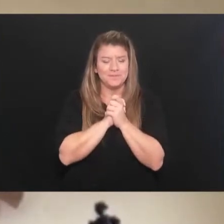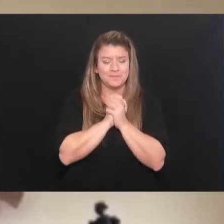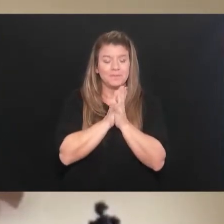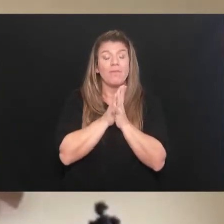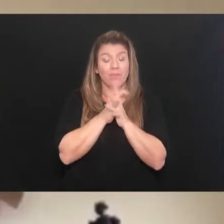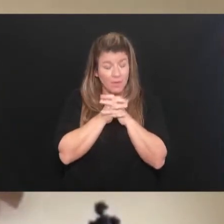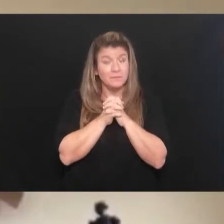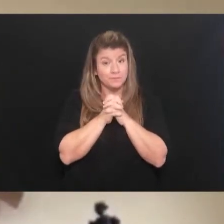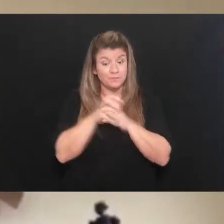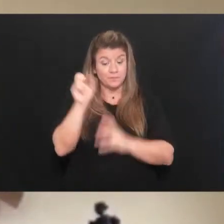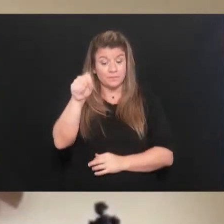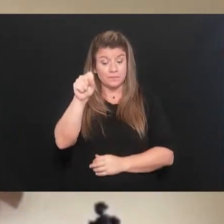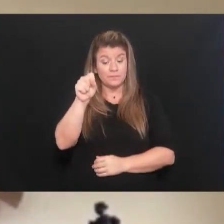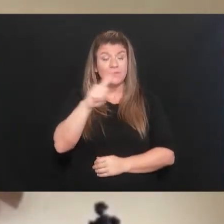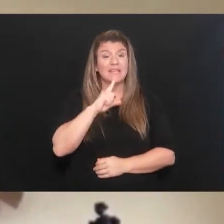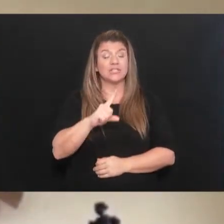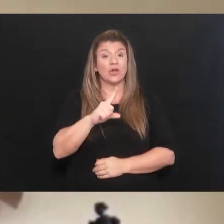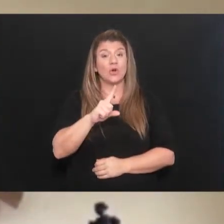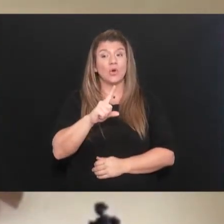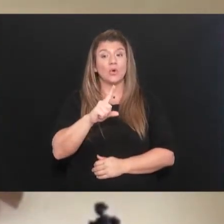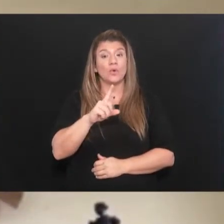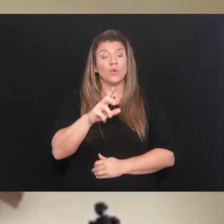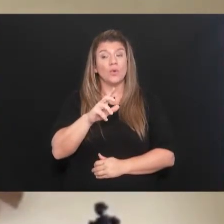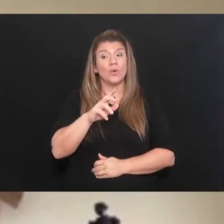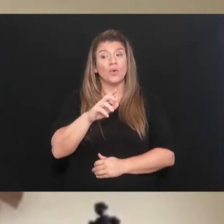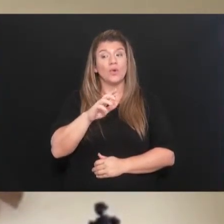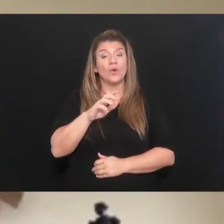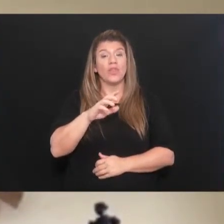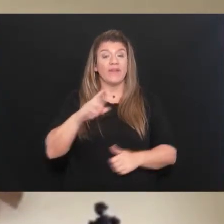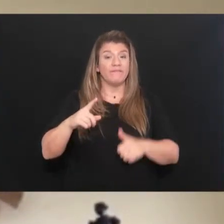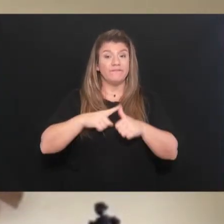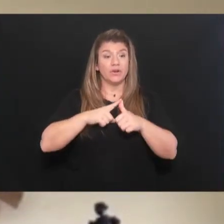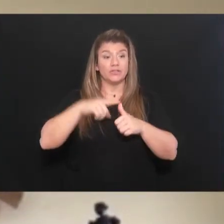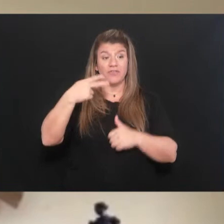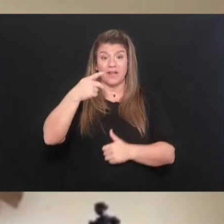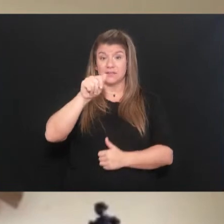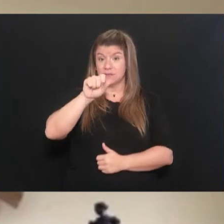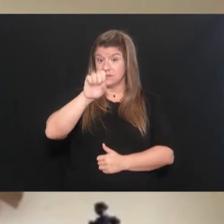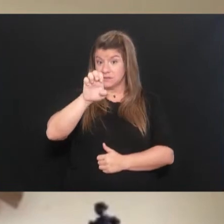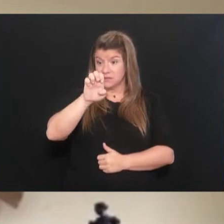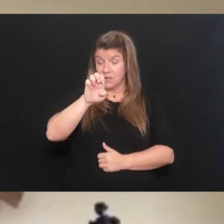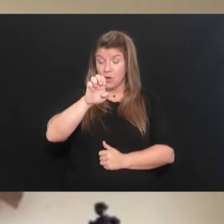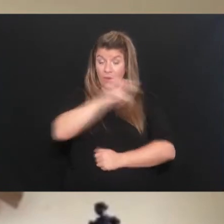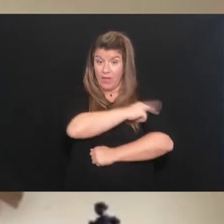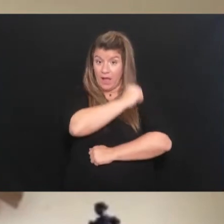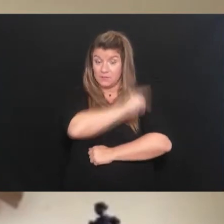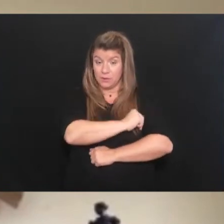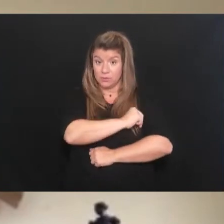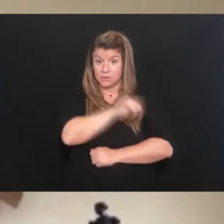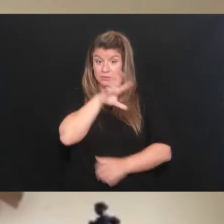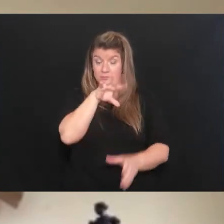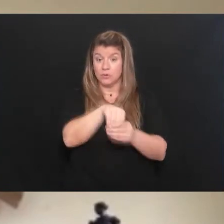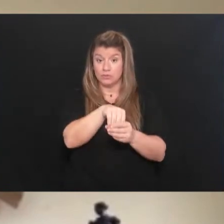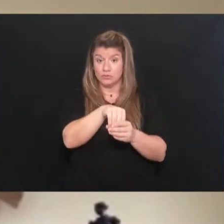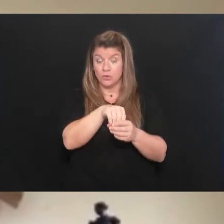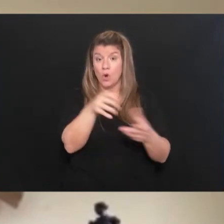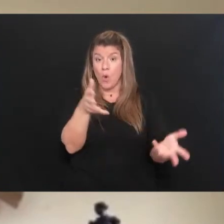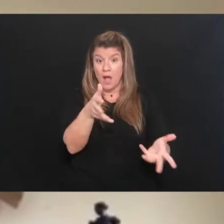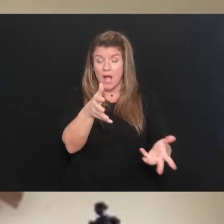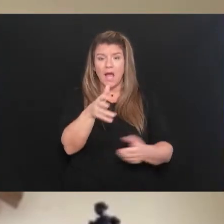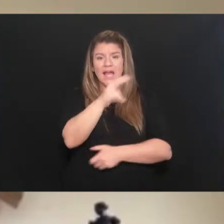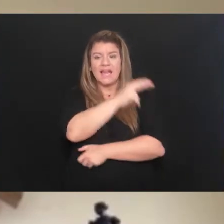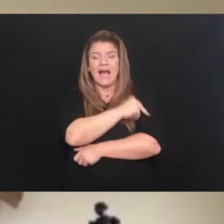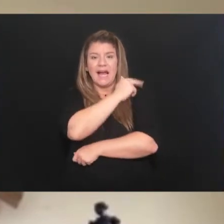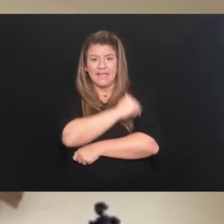Yeah, Paul, so the first phase of this with the hospitals is the